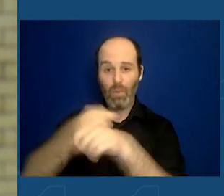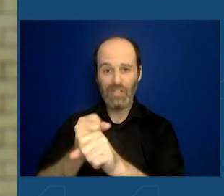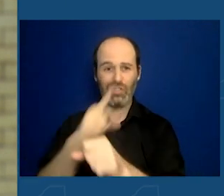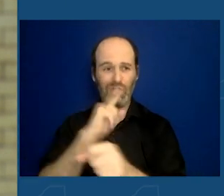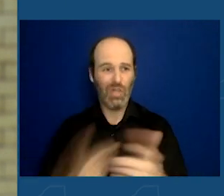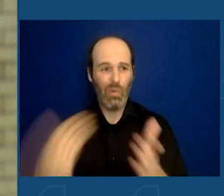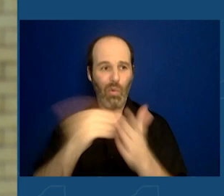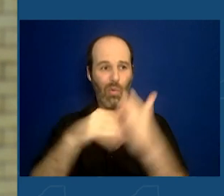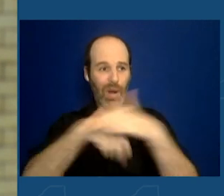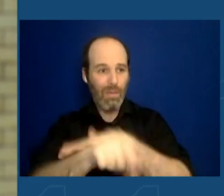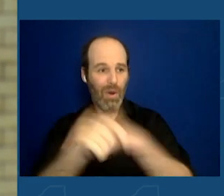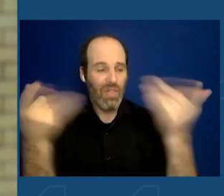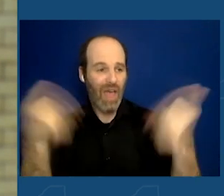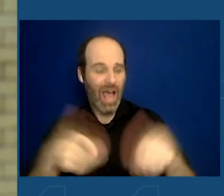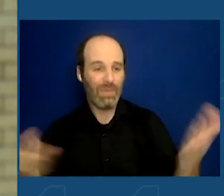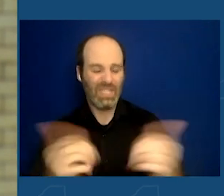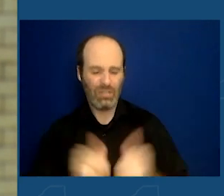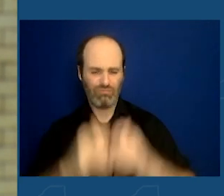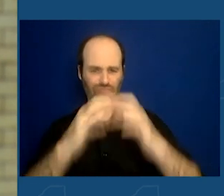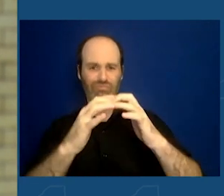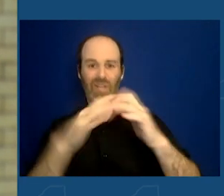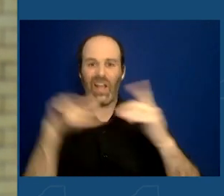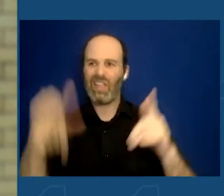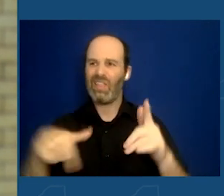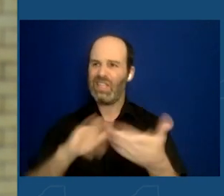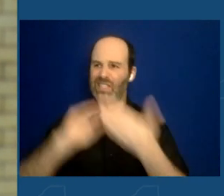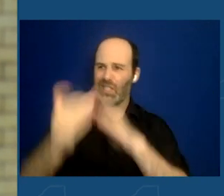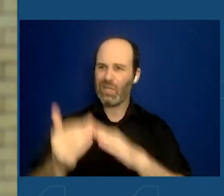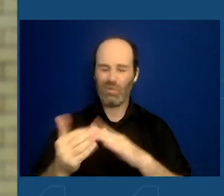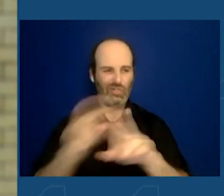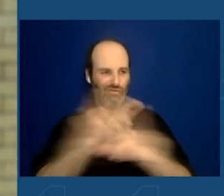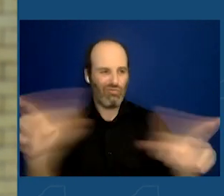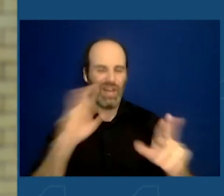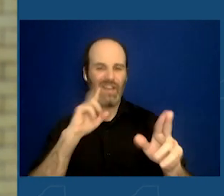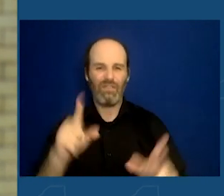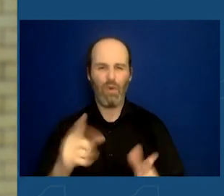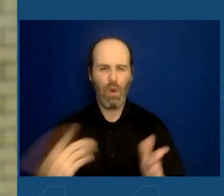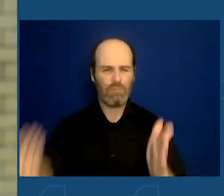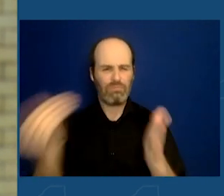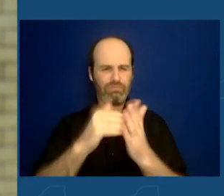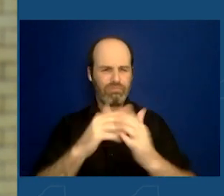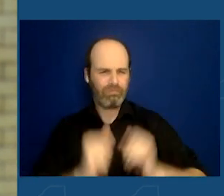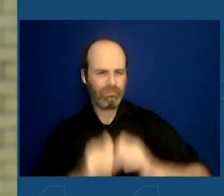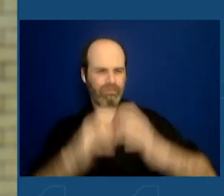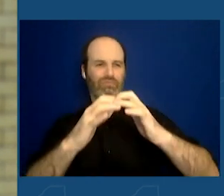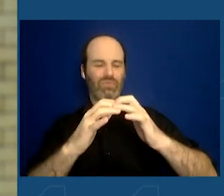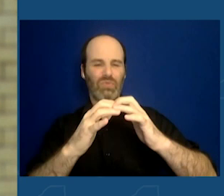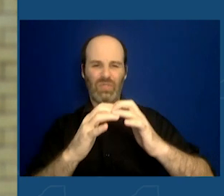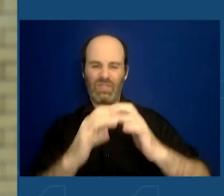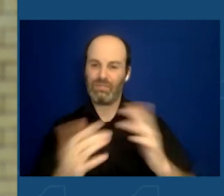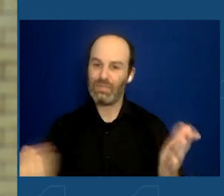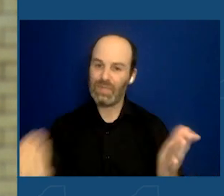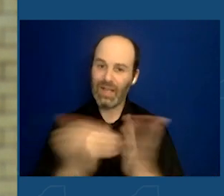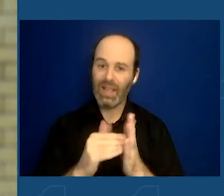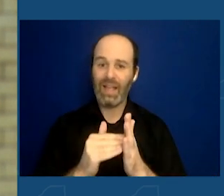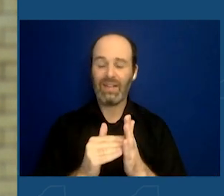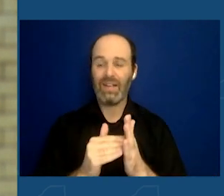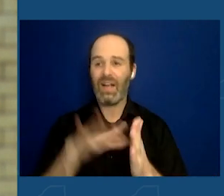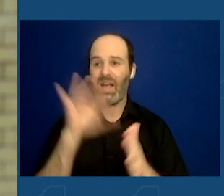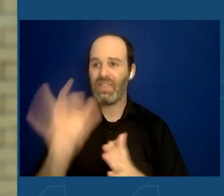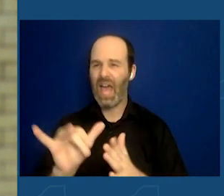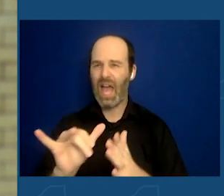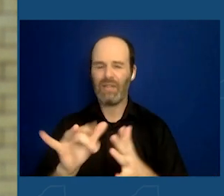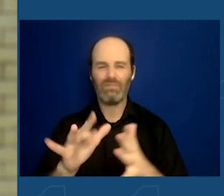this entire community is poised for rebirth as well. A rebirth that embraces my vision for